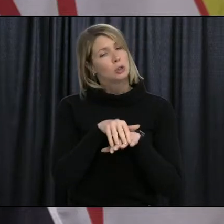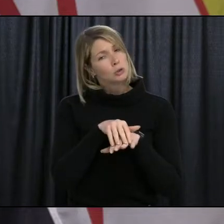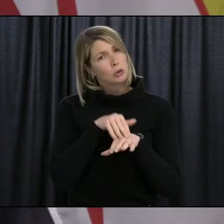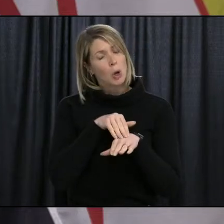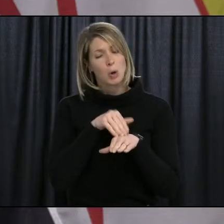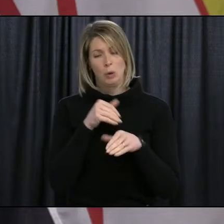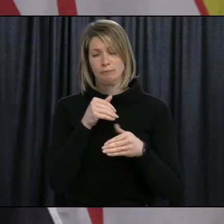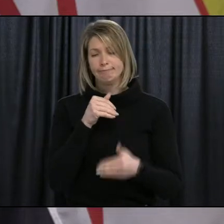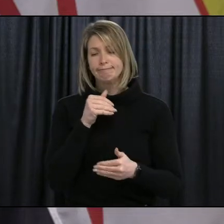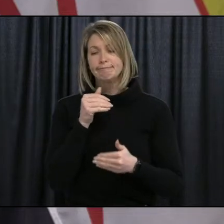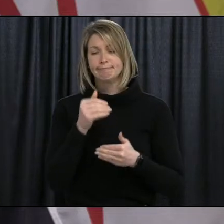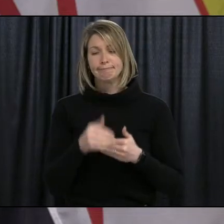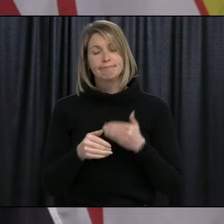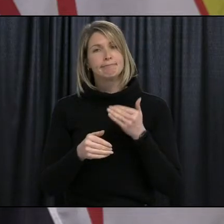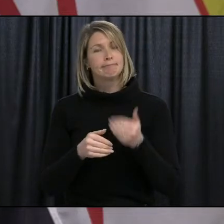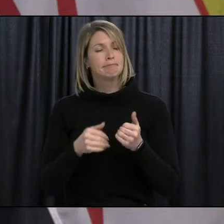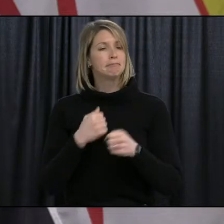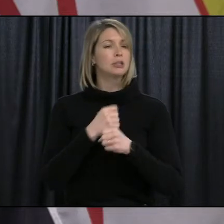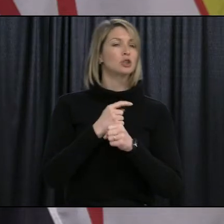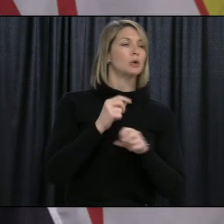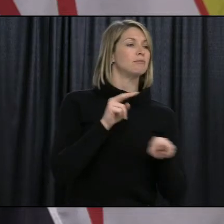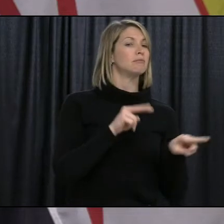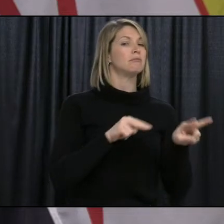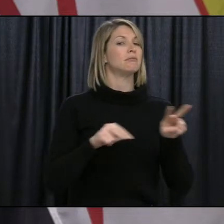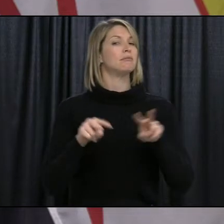just seeing how things go. And